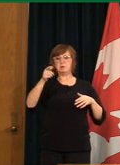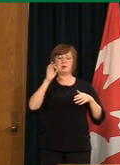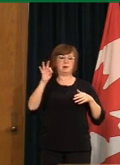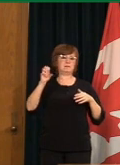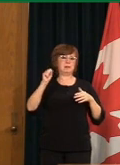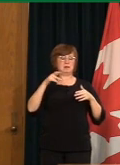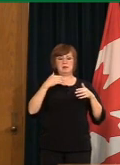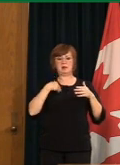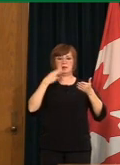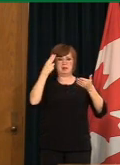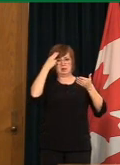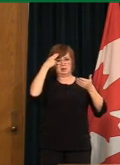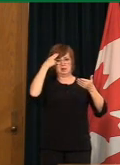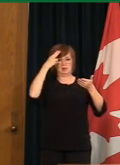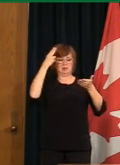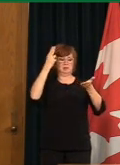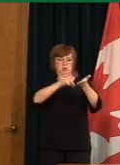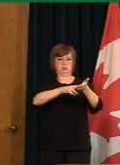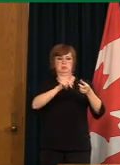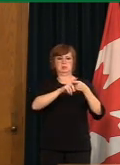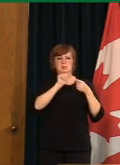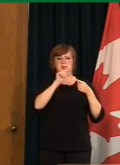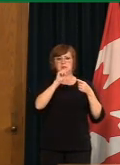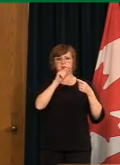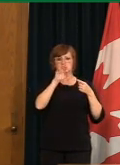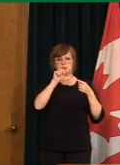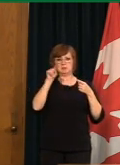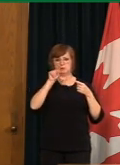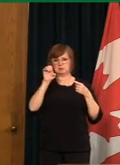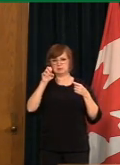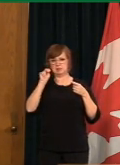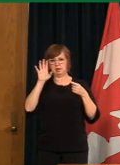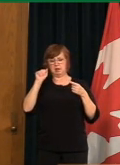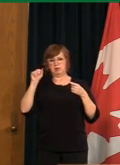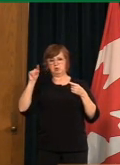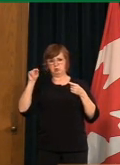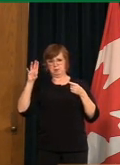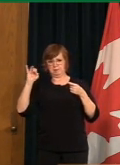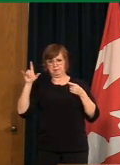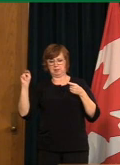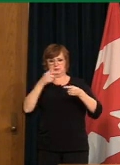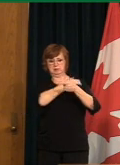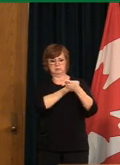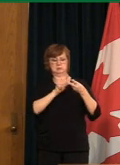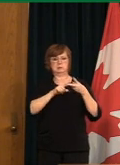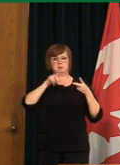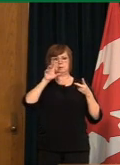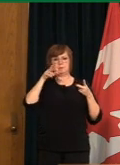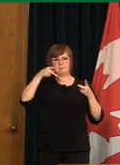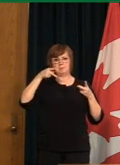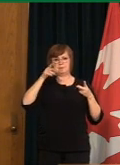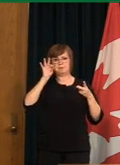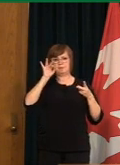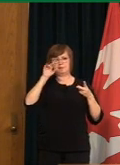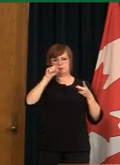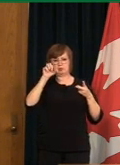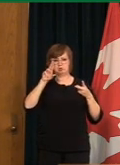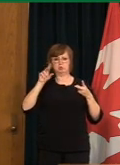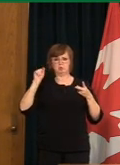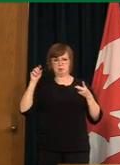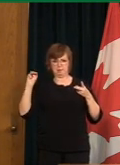with the following companies: AstraZeneca, 20 million doses, Pfizer, 20 million doses,